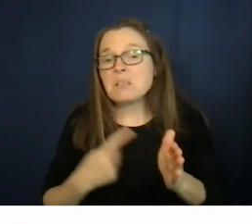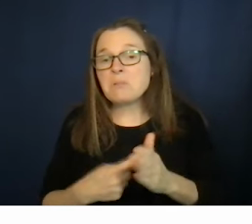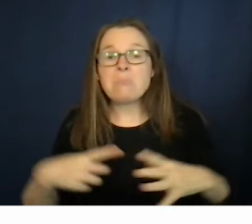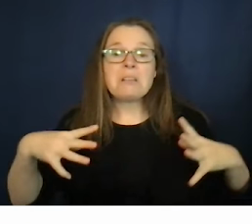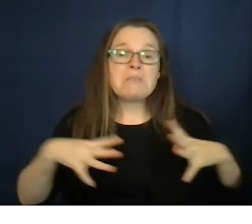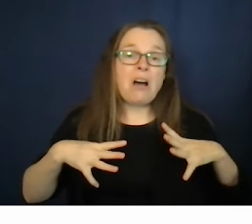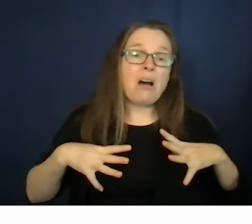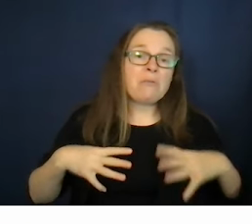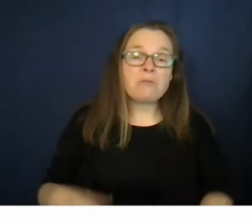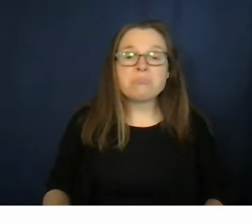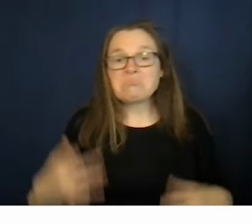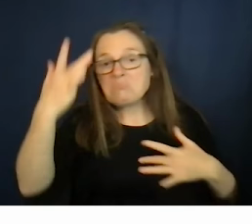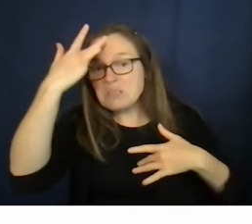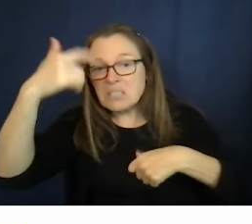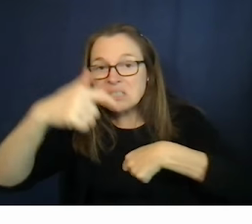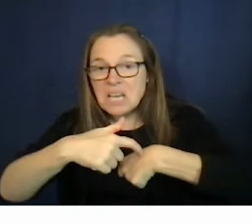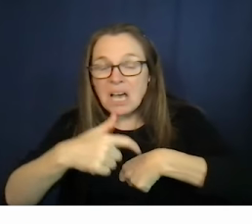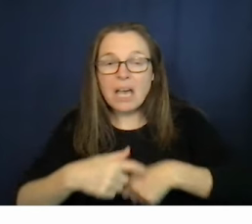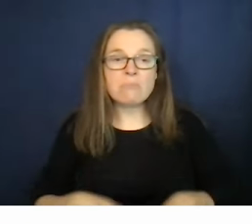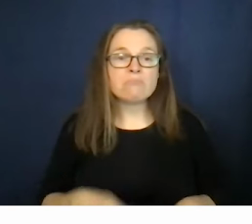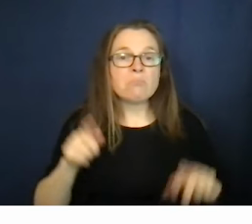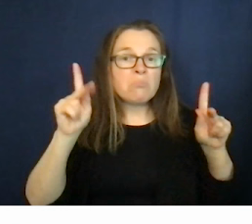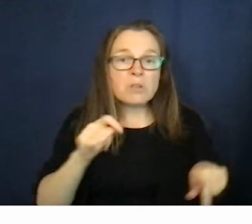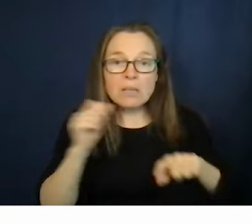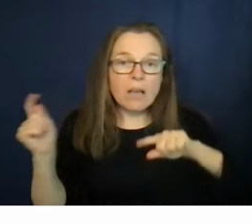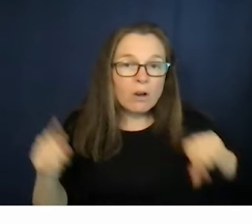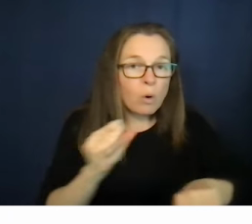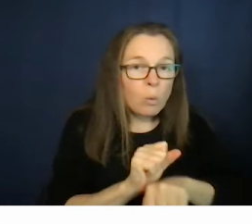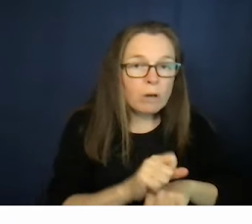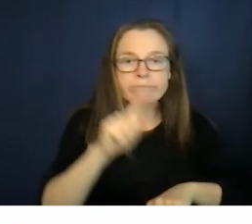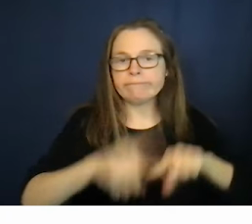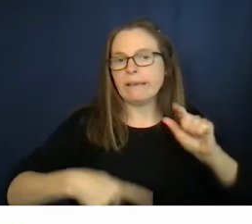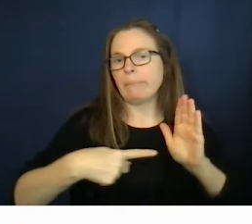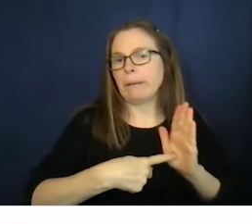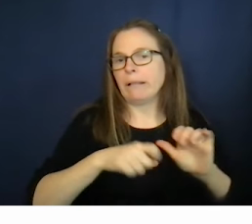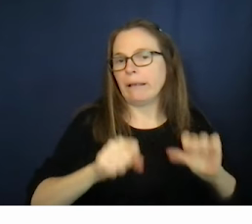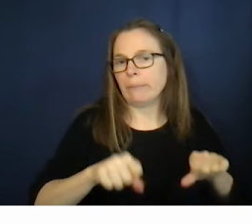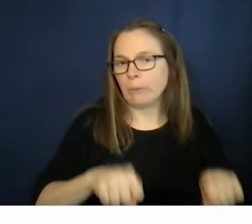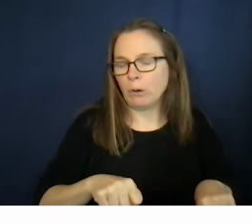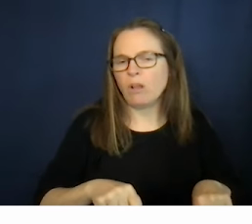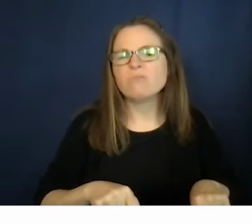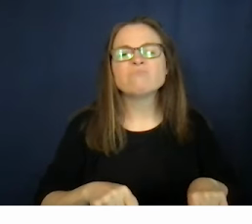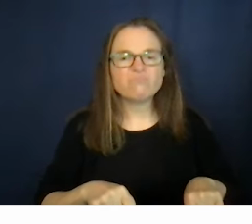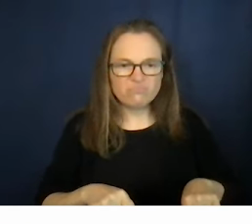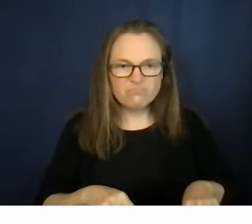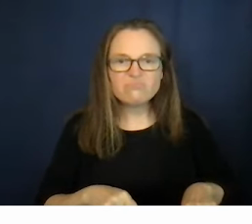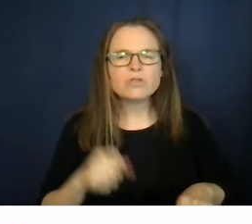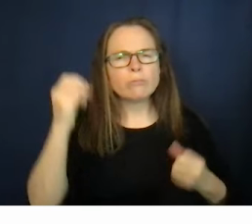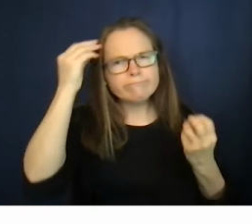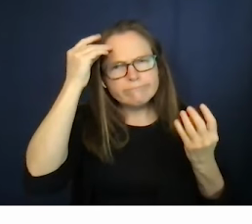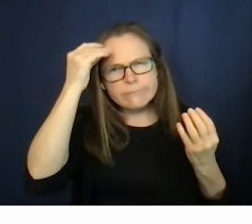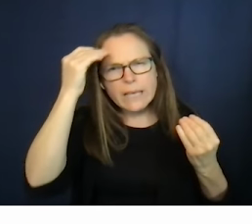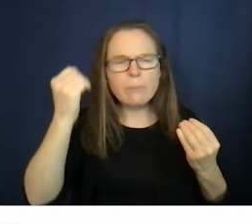time. Time the person is not at work is not a billable unit of service. So that's what we mean by thinking about